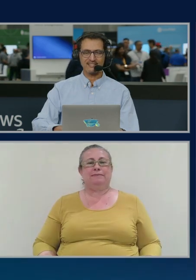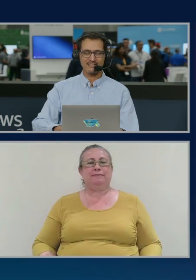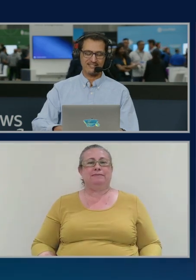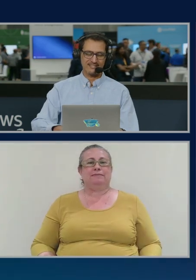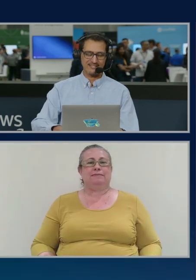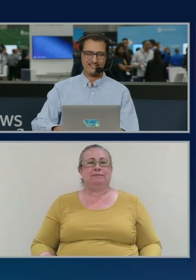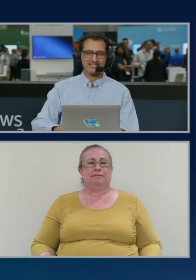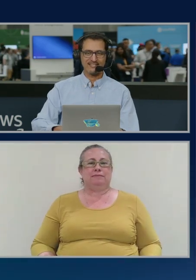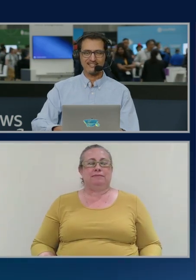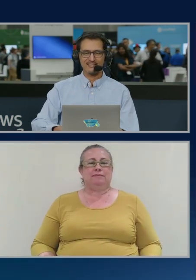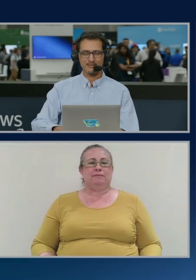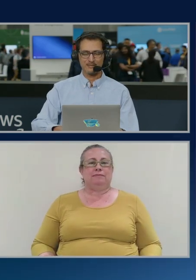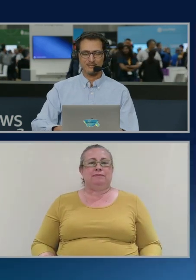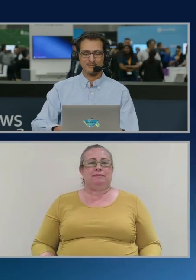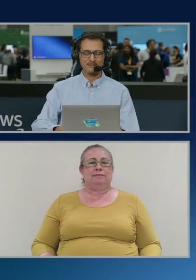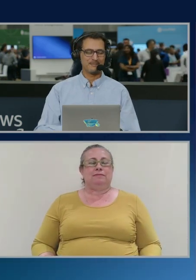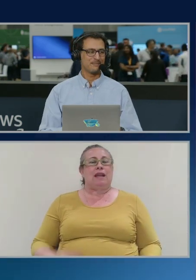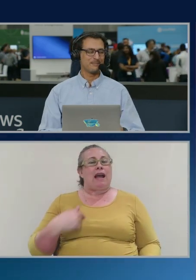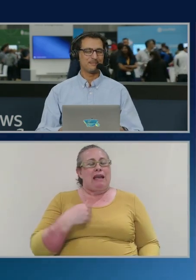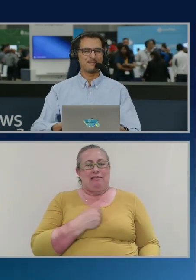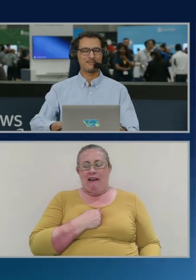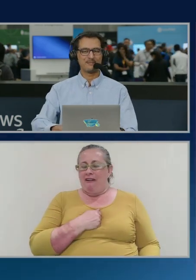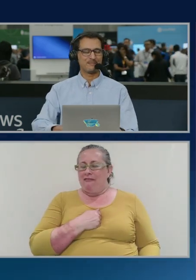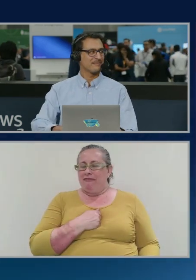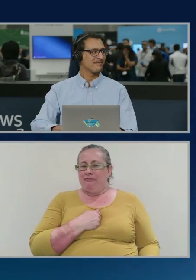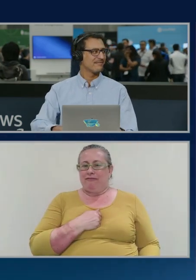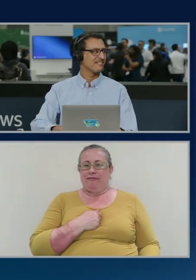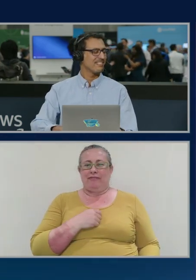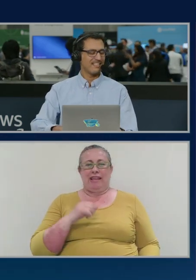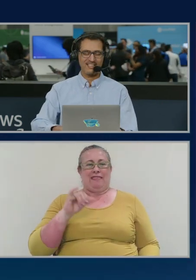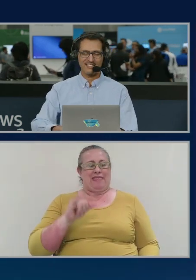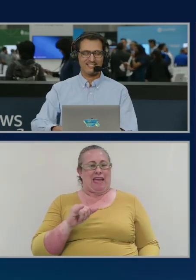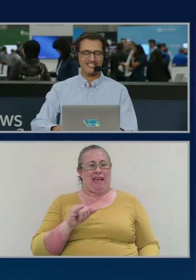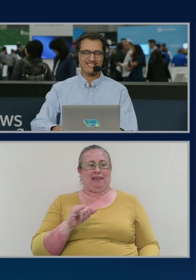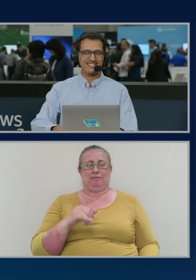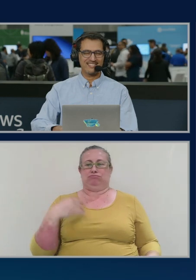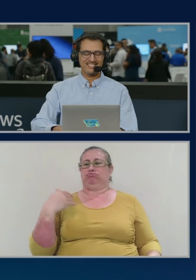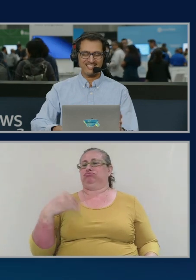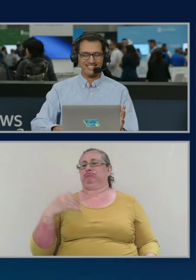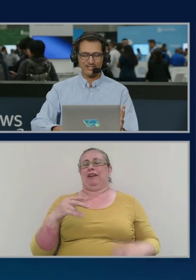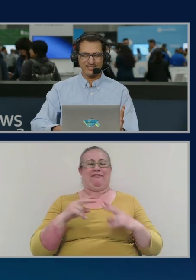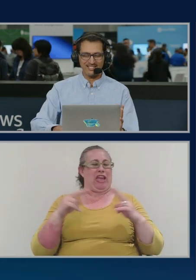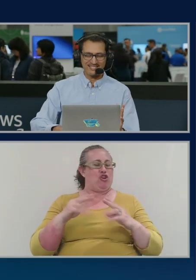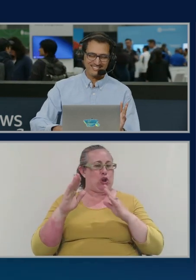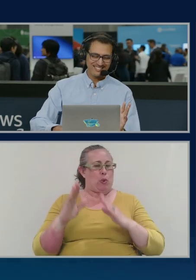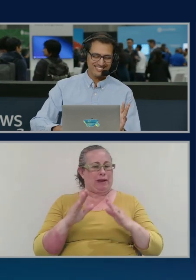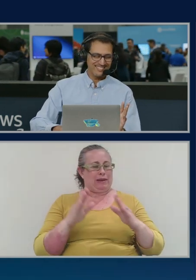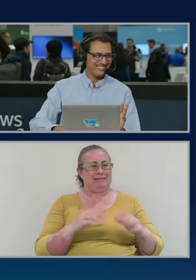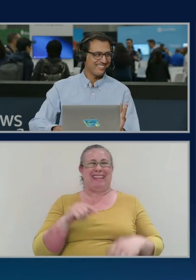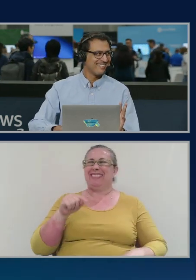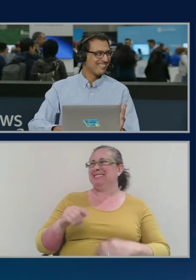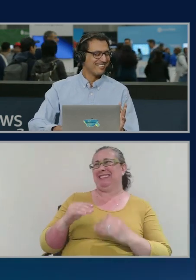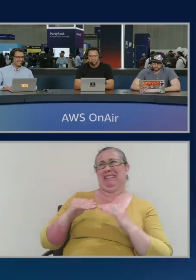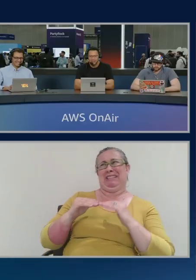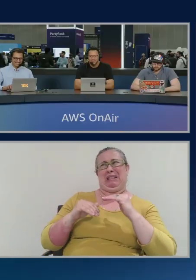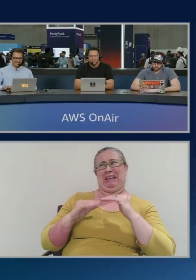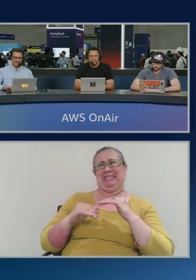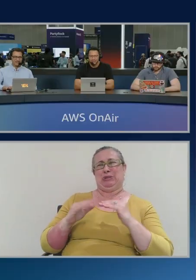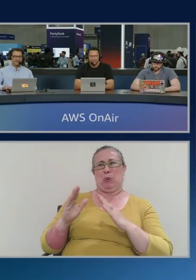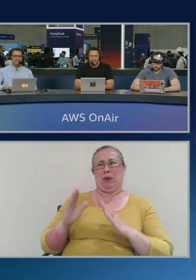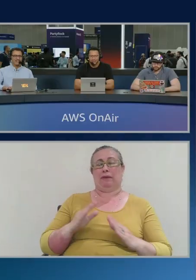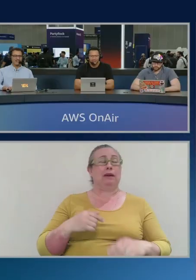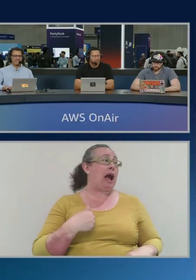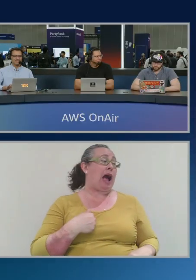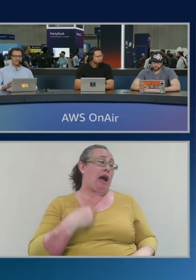I love the fact that it was so organized. Really? Yeah. This is the least organized. It was very organized to me, at